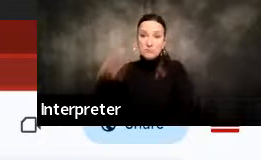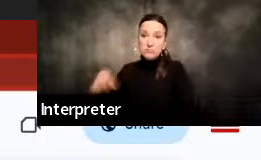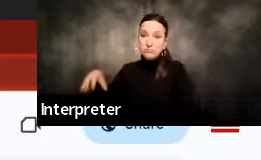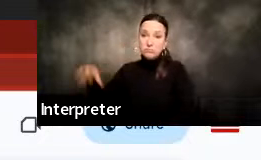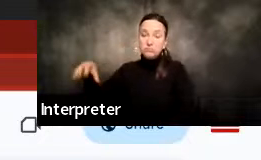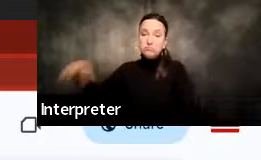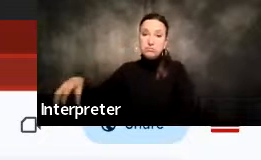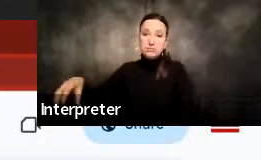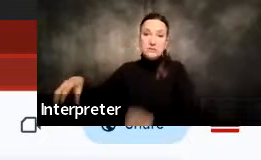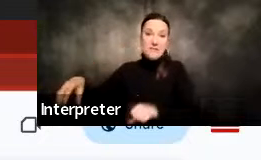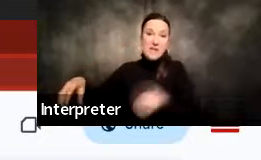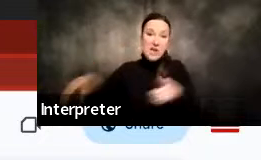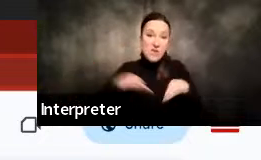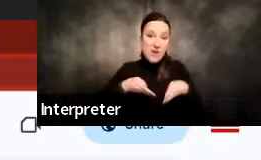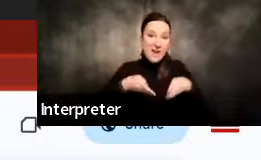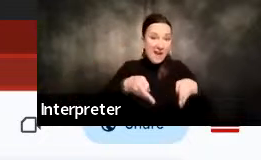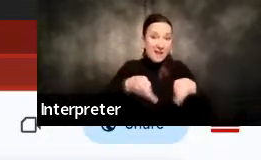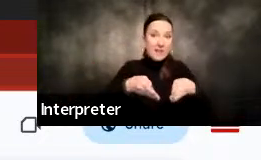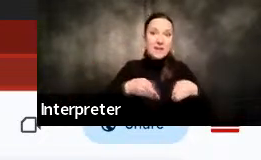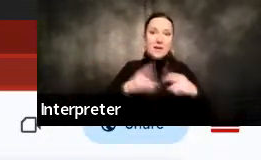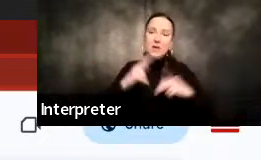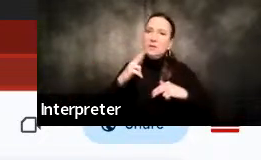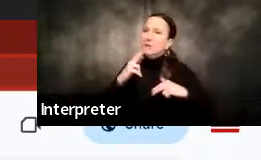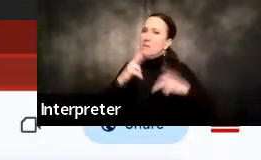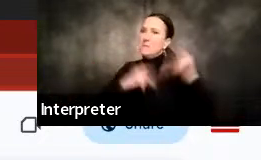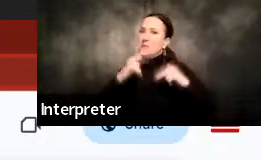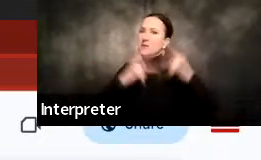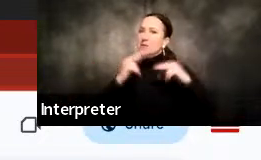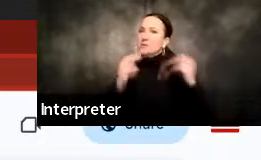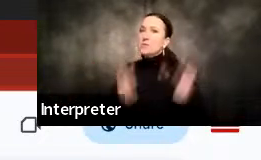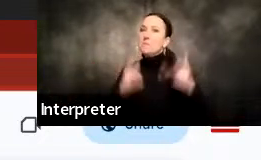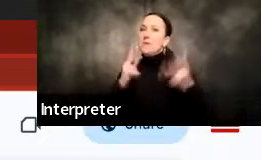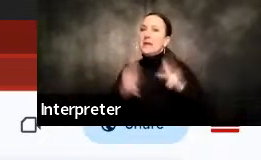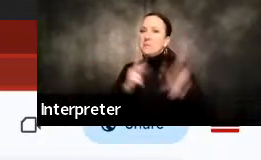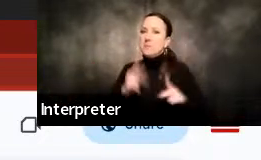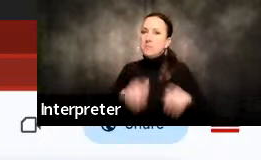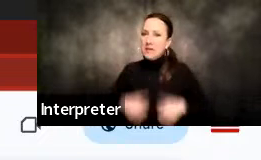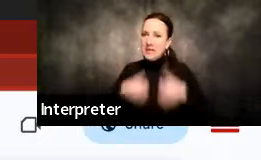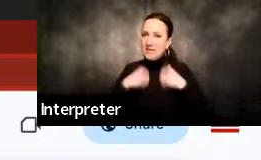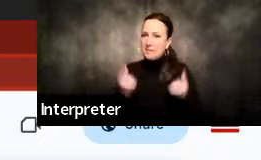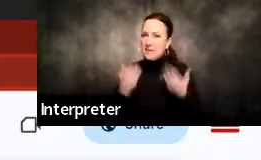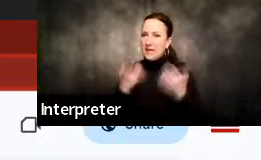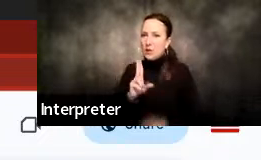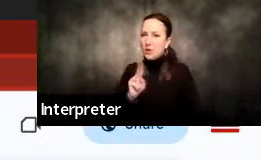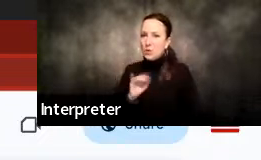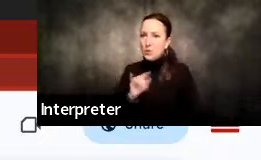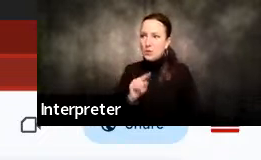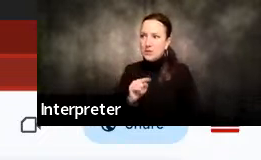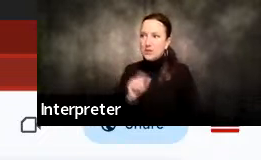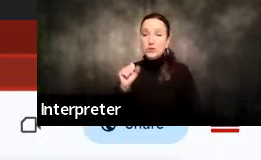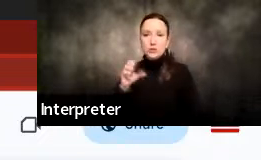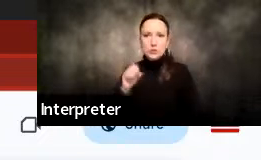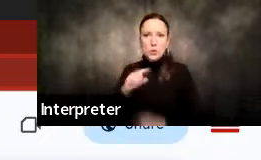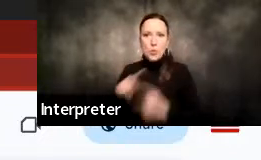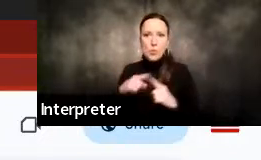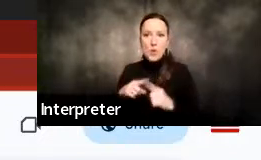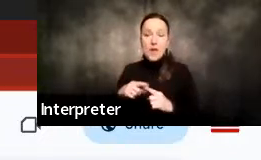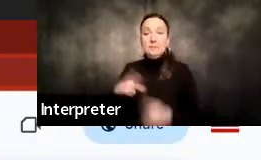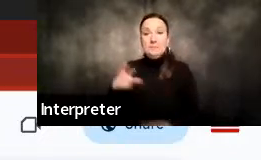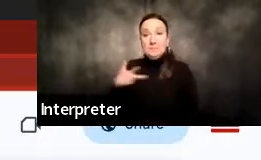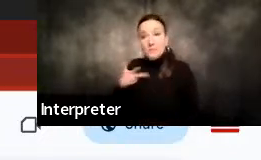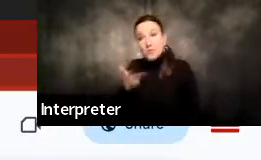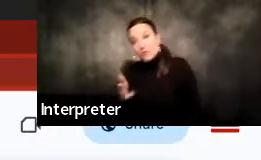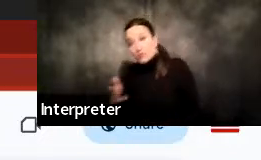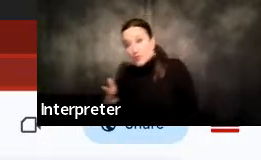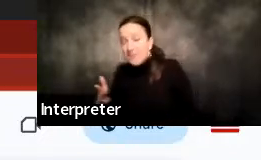on the other side are these buildings that have multiple units. And so when DPW is going down the alley, they're only picking